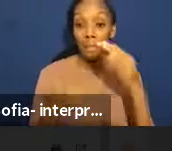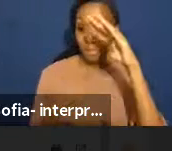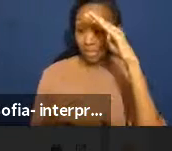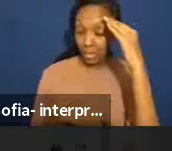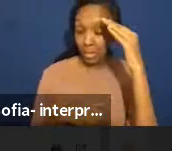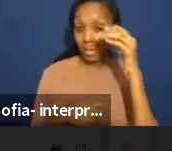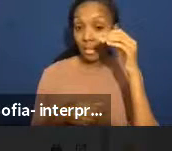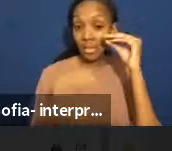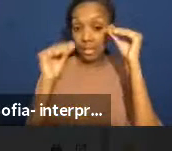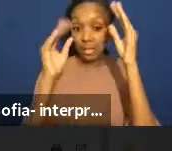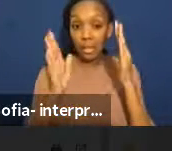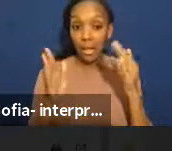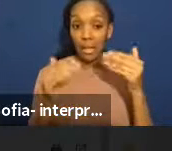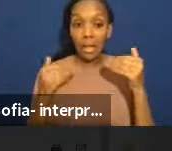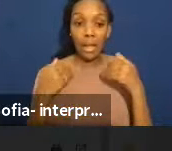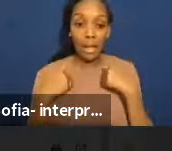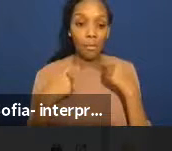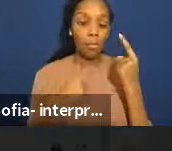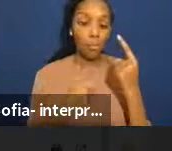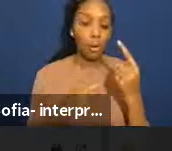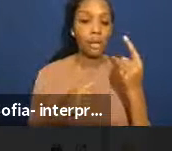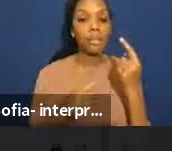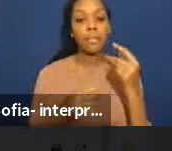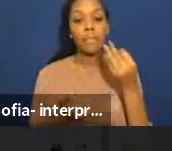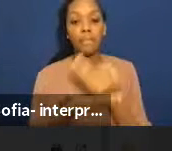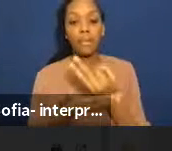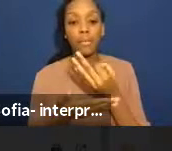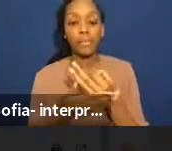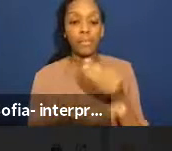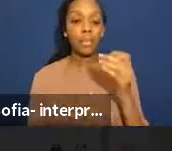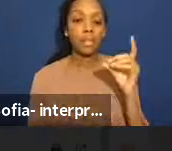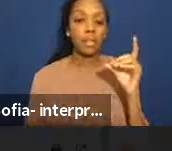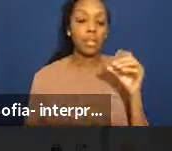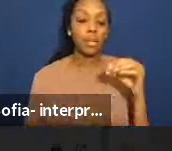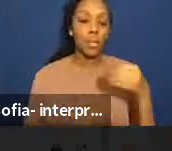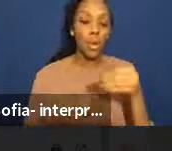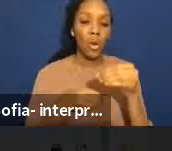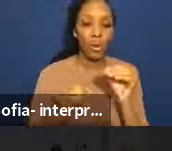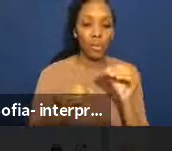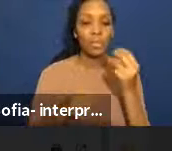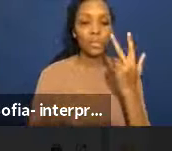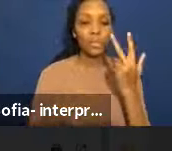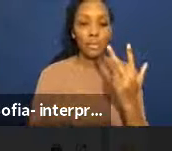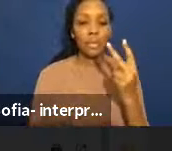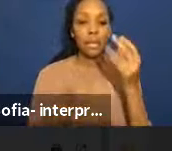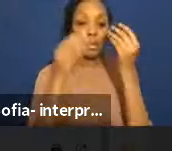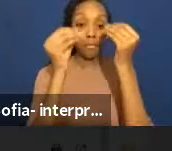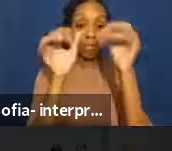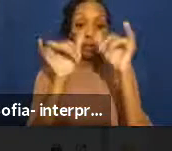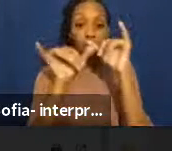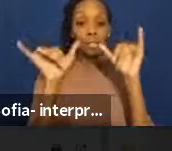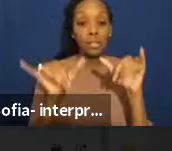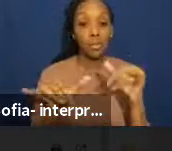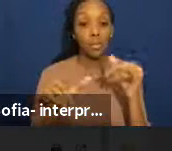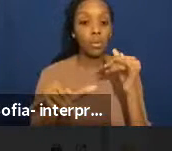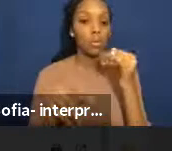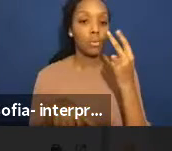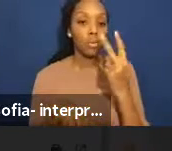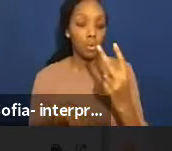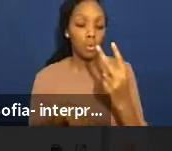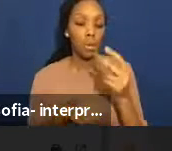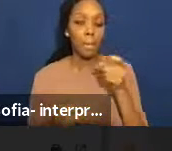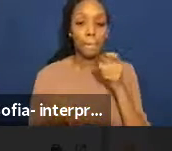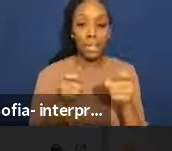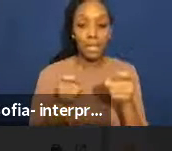there's 1 in accounting and finance. Dean's office, there's 3. Information systems and supply chains are 2. Management